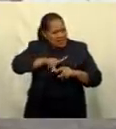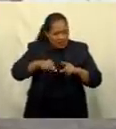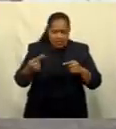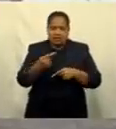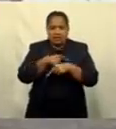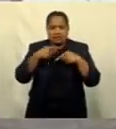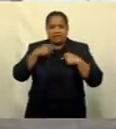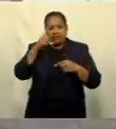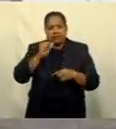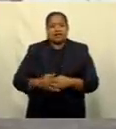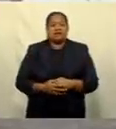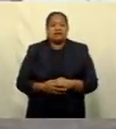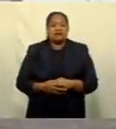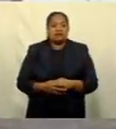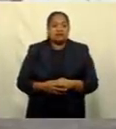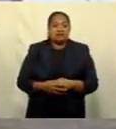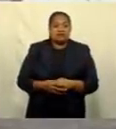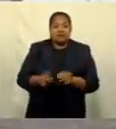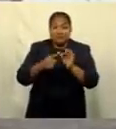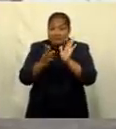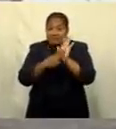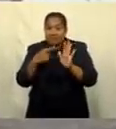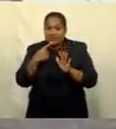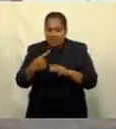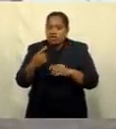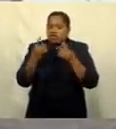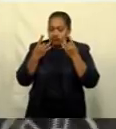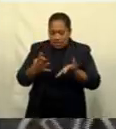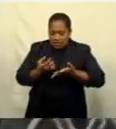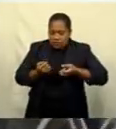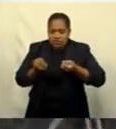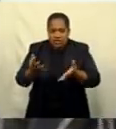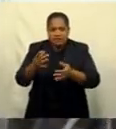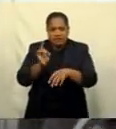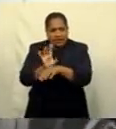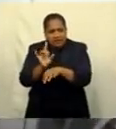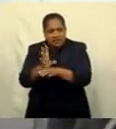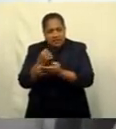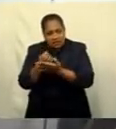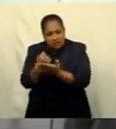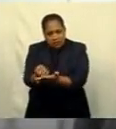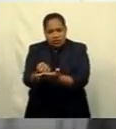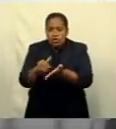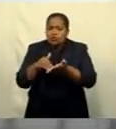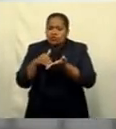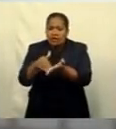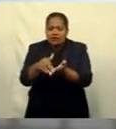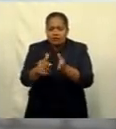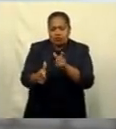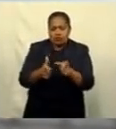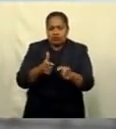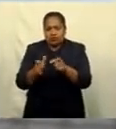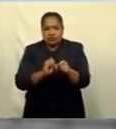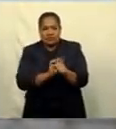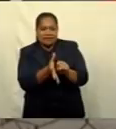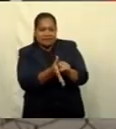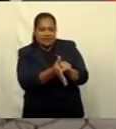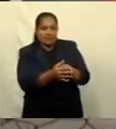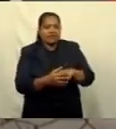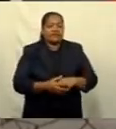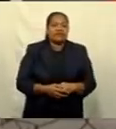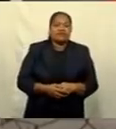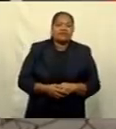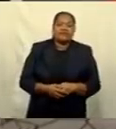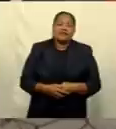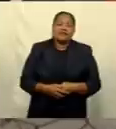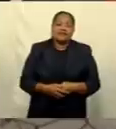earlier highlighted that they are ready to offer support and advice through their experience to help in the containment of the COVID-19. Kritika